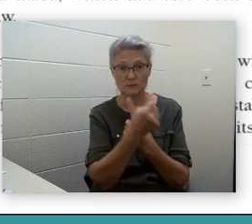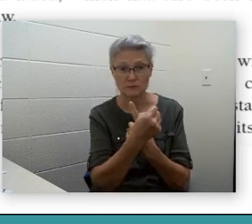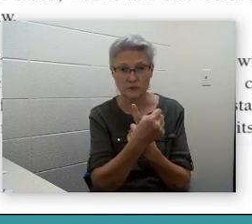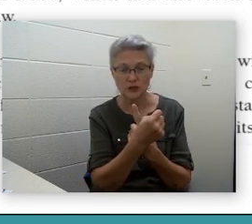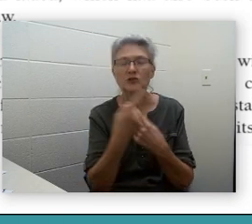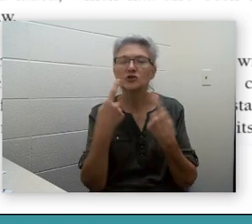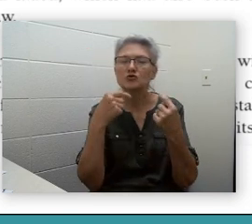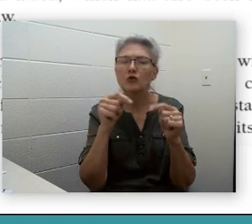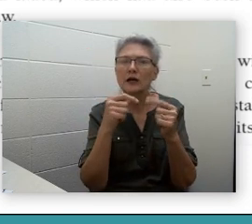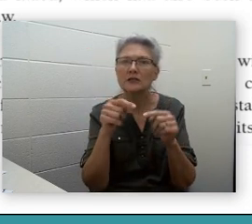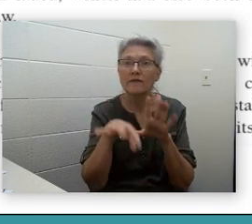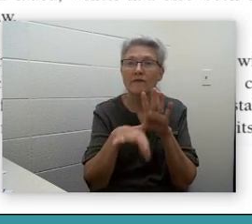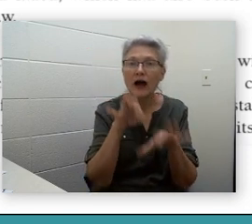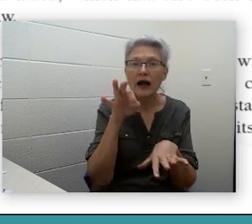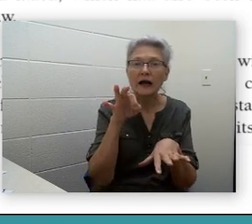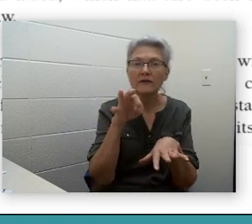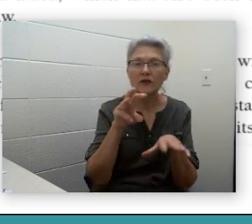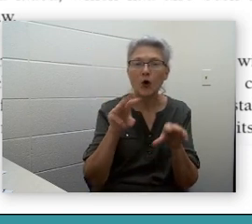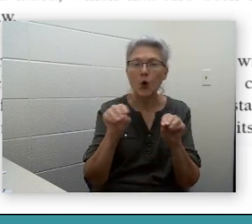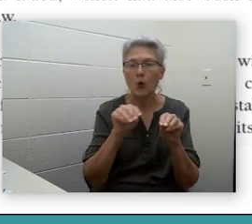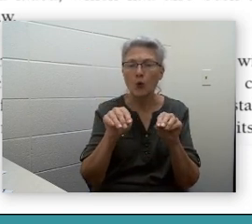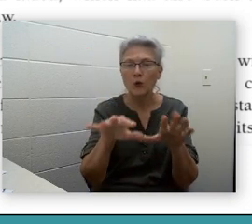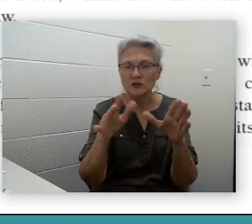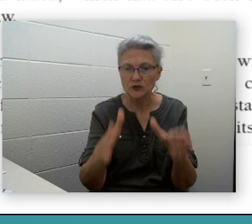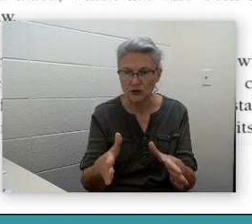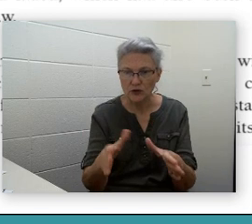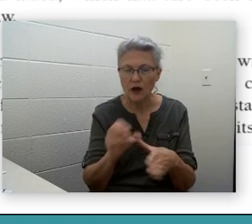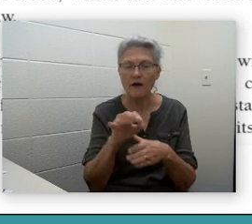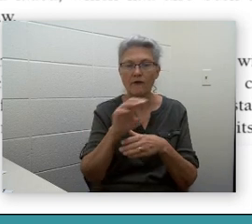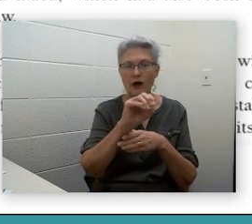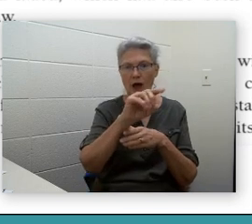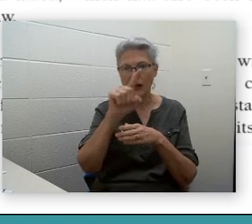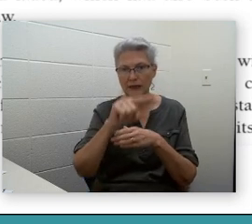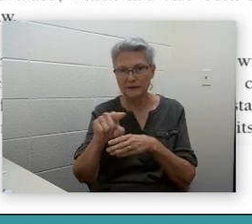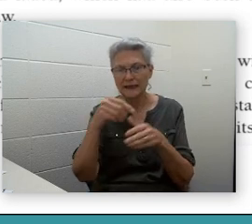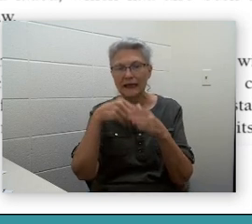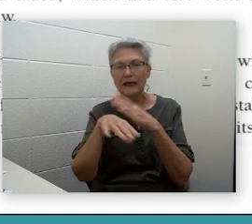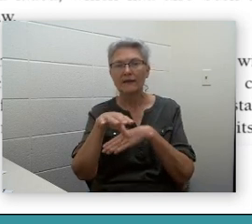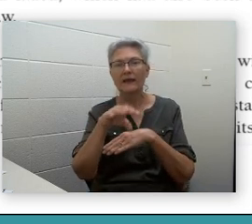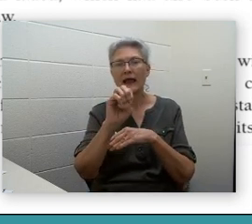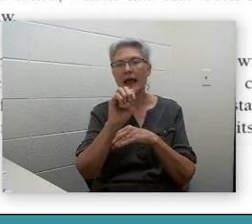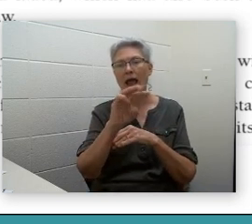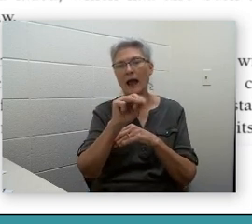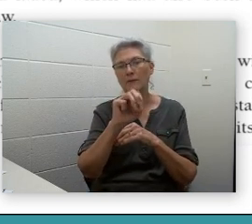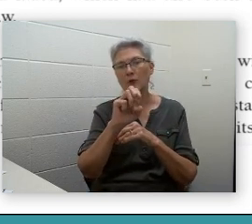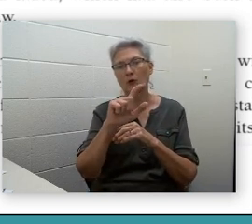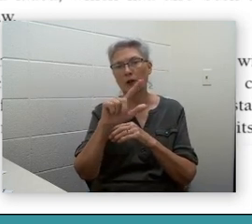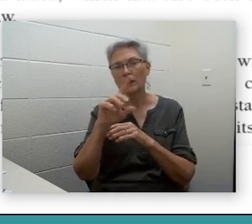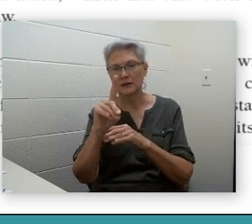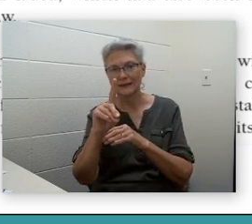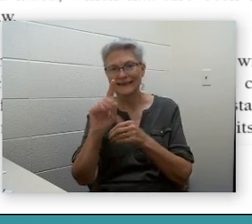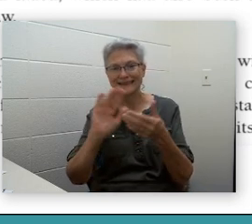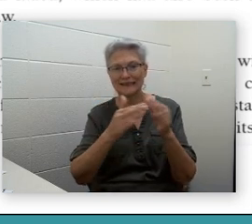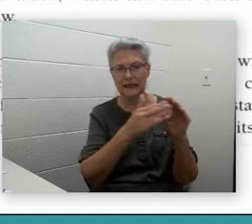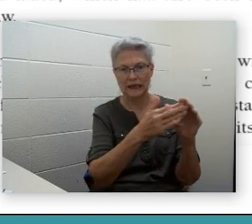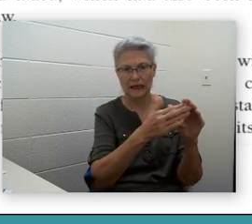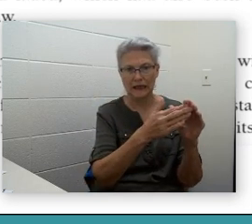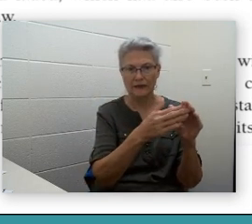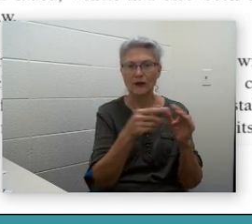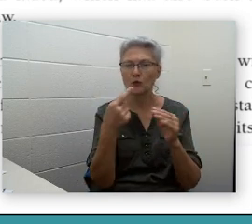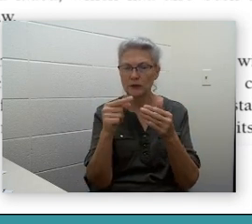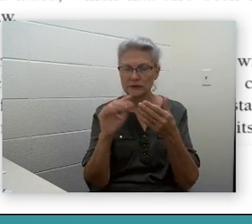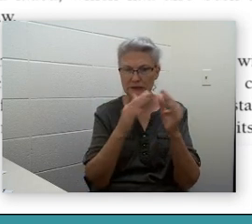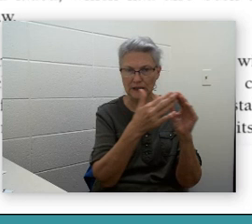She's trying to find the Wizard of Oz, which is in Emerald City. It's there that she uses the yellow brick